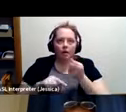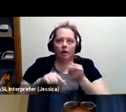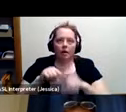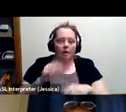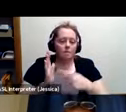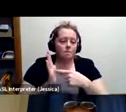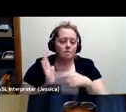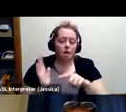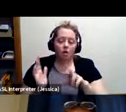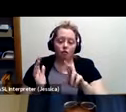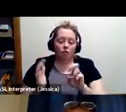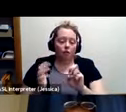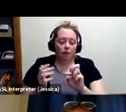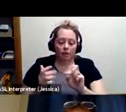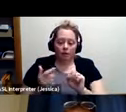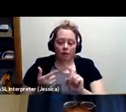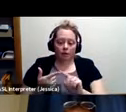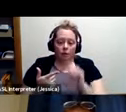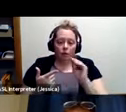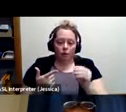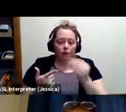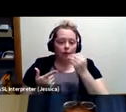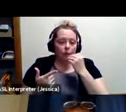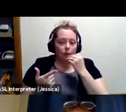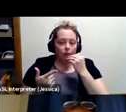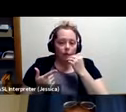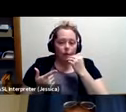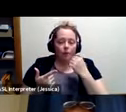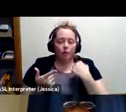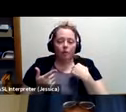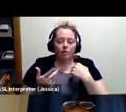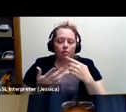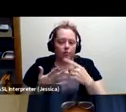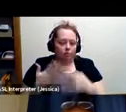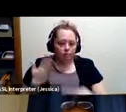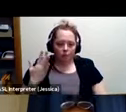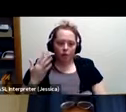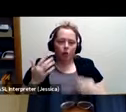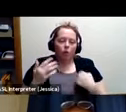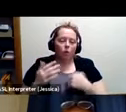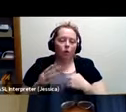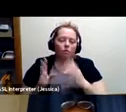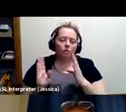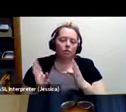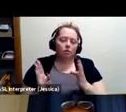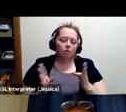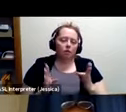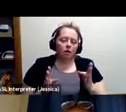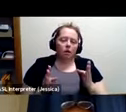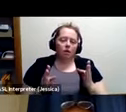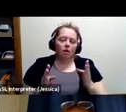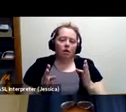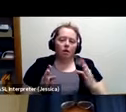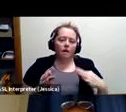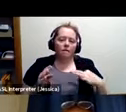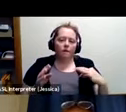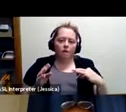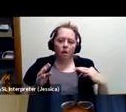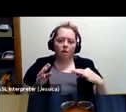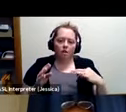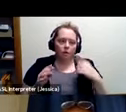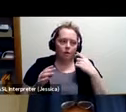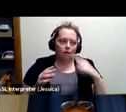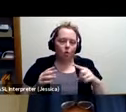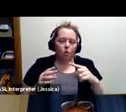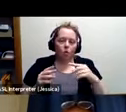food. We organized around 20 volunteers who were doing deliveries to our